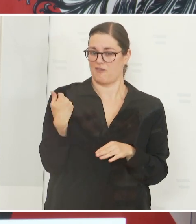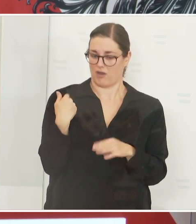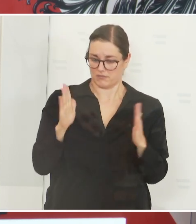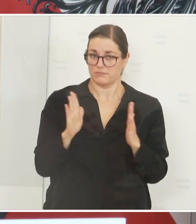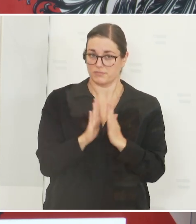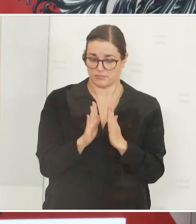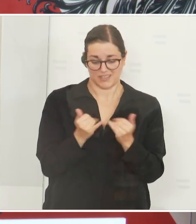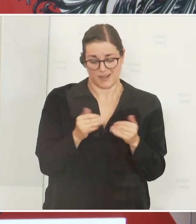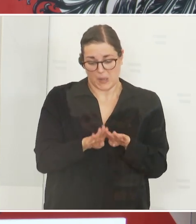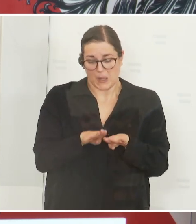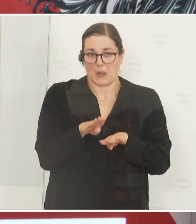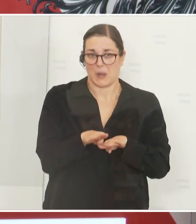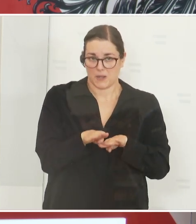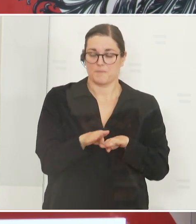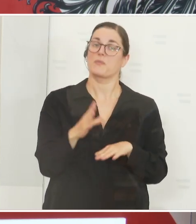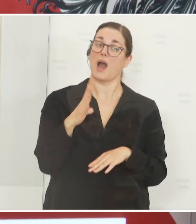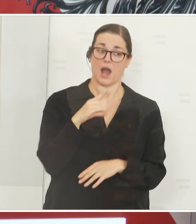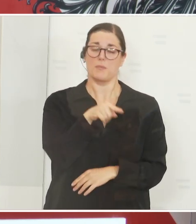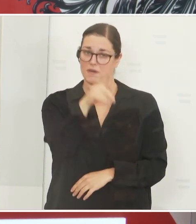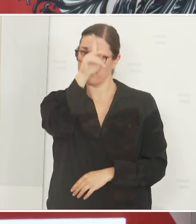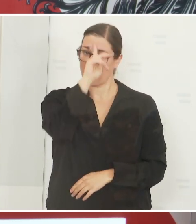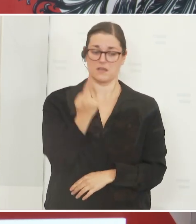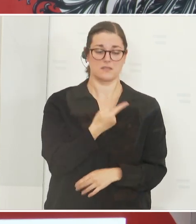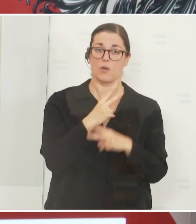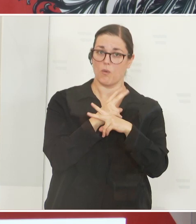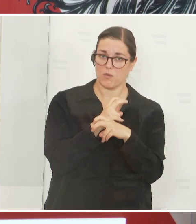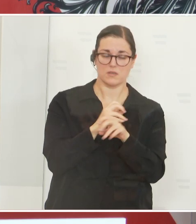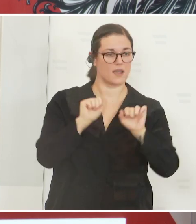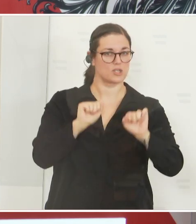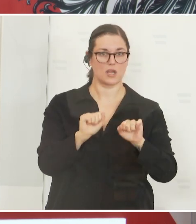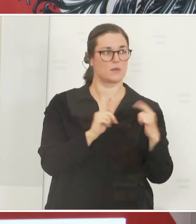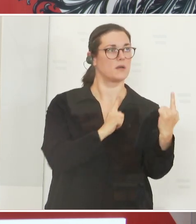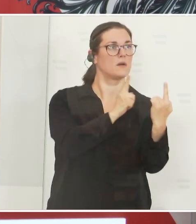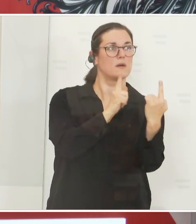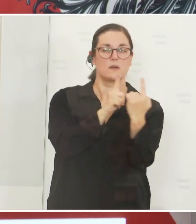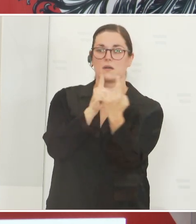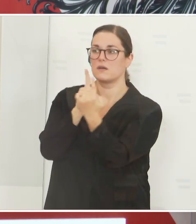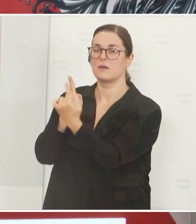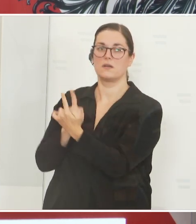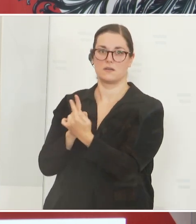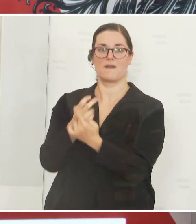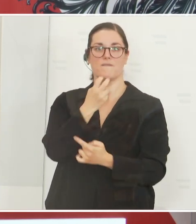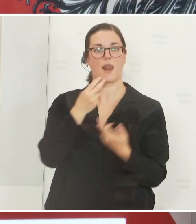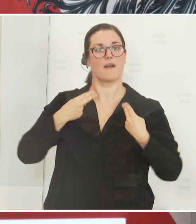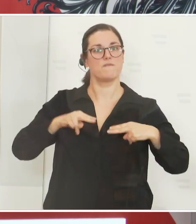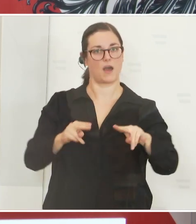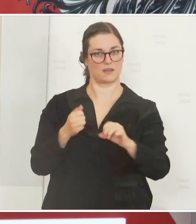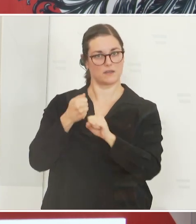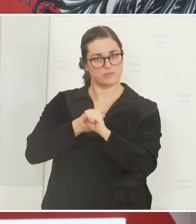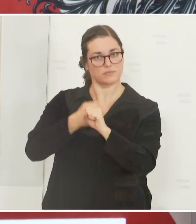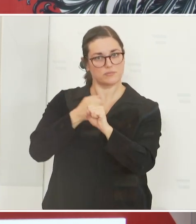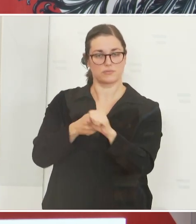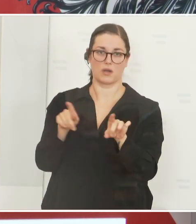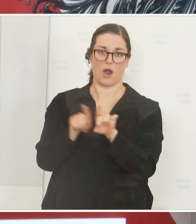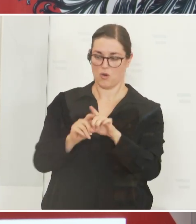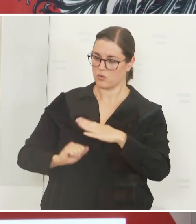you know that Austria has been talking to all sides ahead of this conference. We will continue to do so. We will continue to engage with the civil